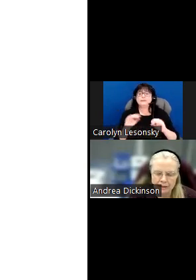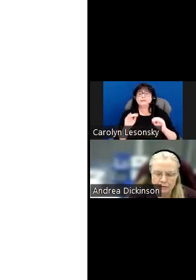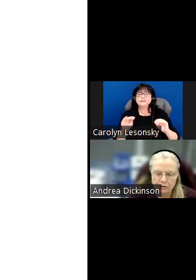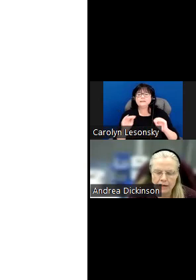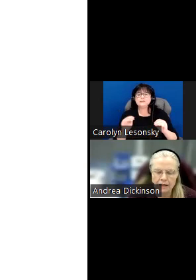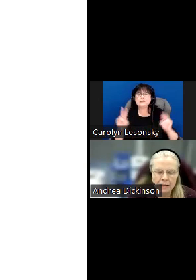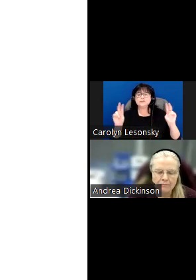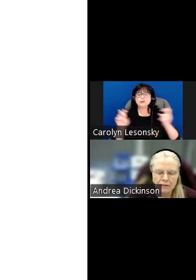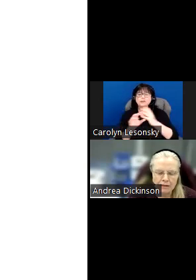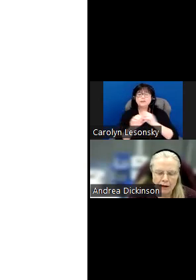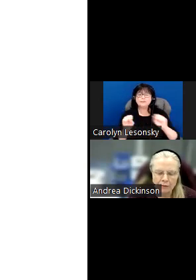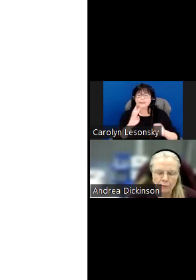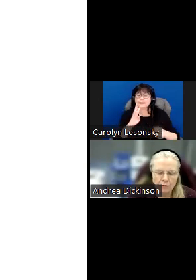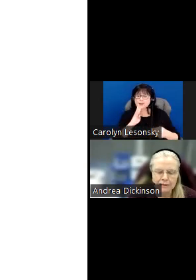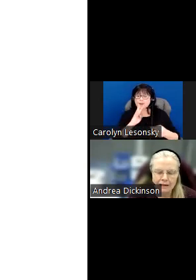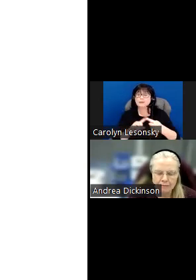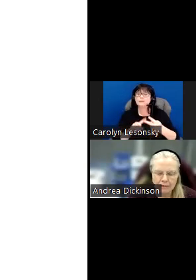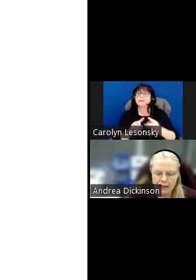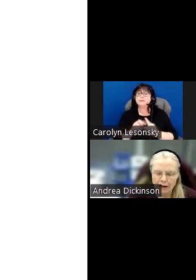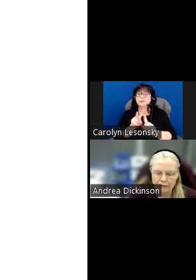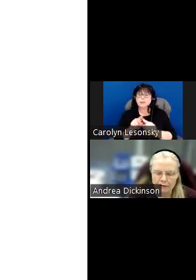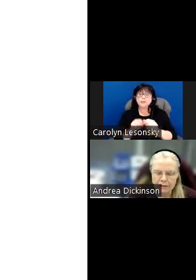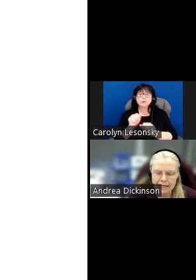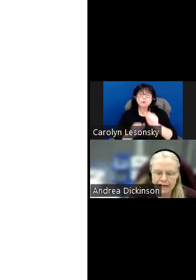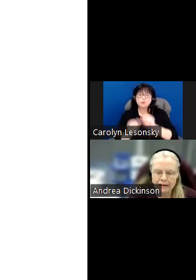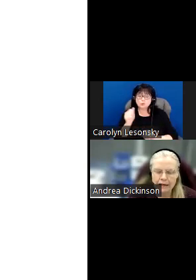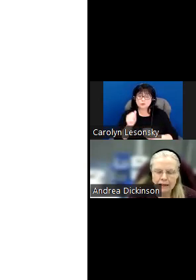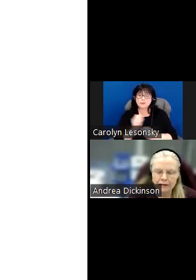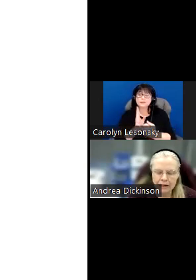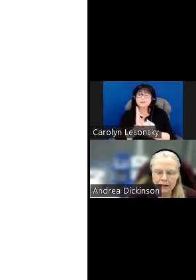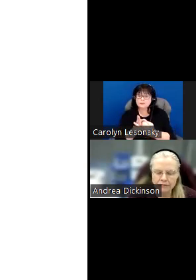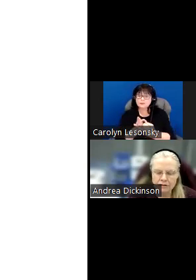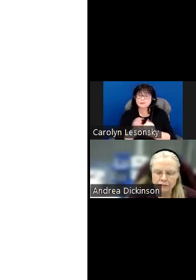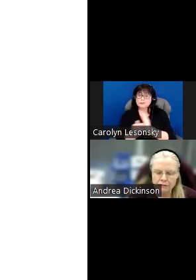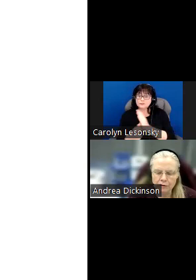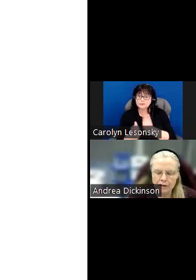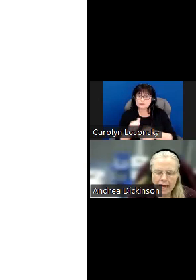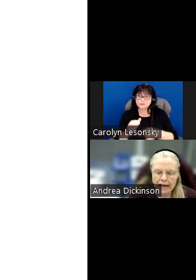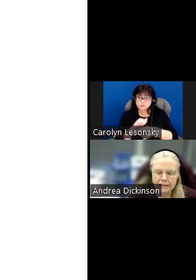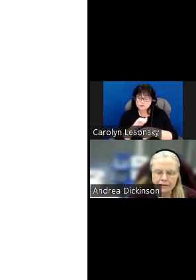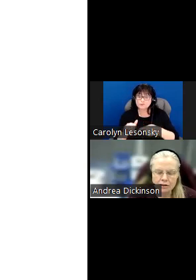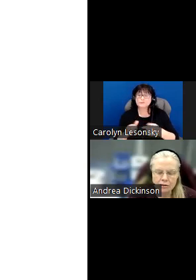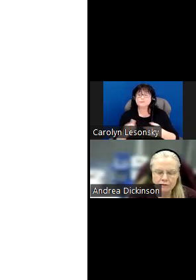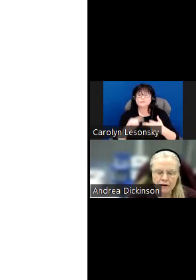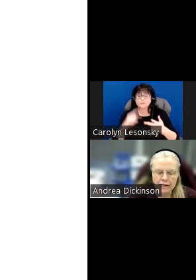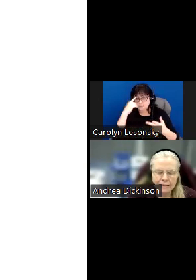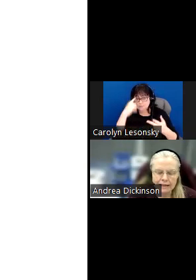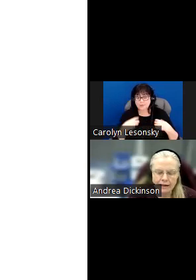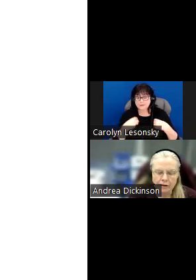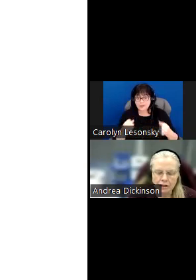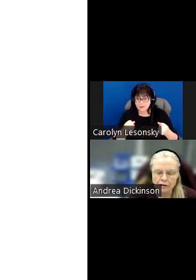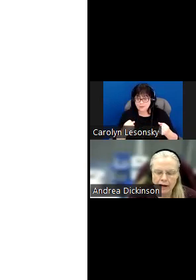Intervention Skills Training, Mental Health Works, Mental Health First Aid, Living Life to the Full, and is a